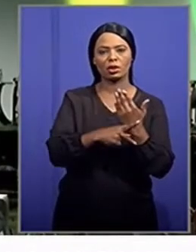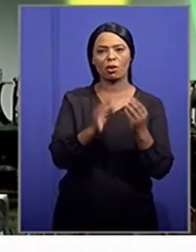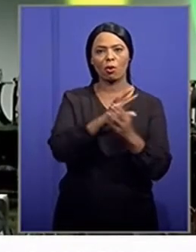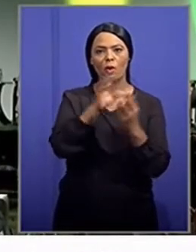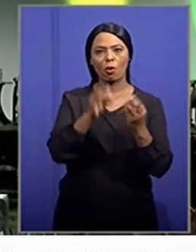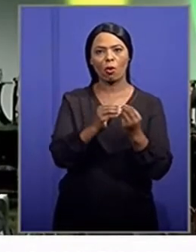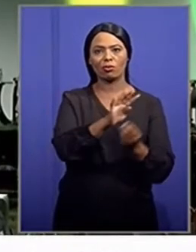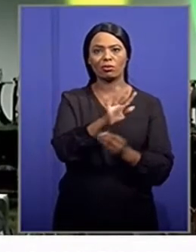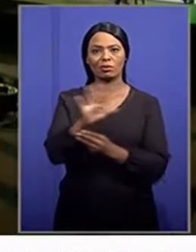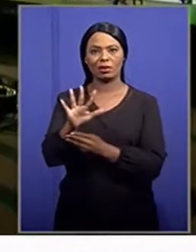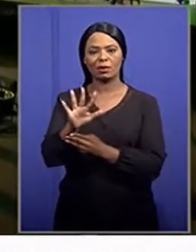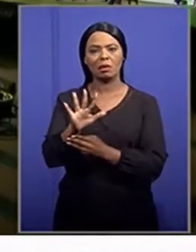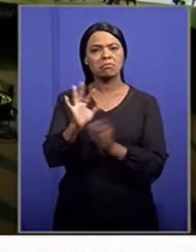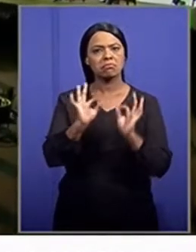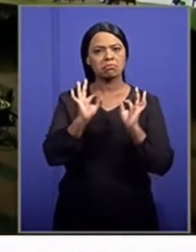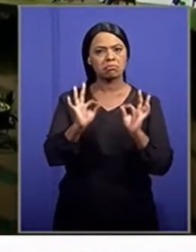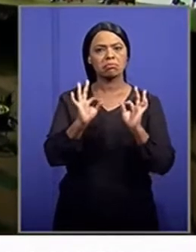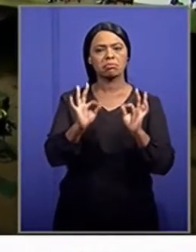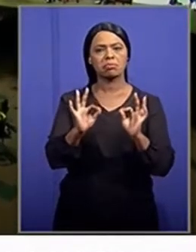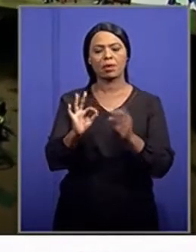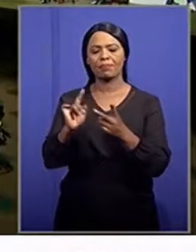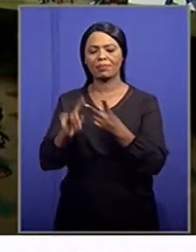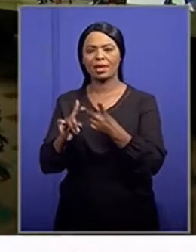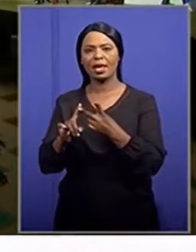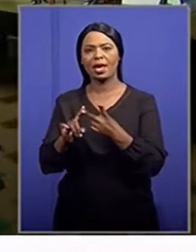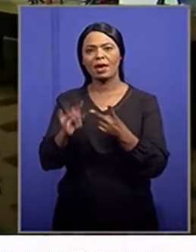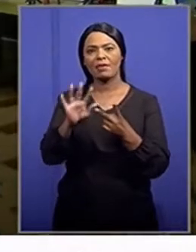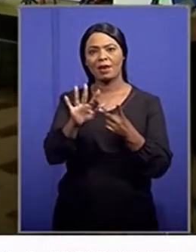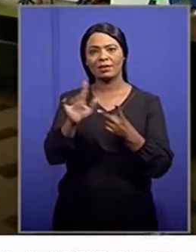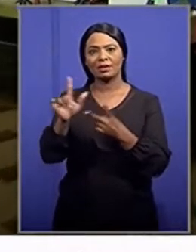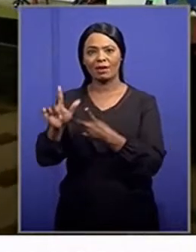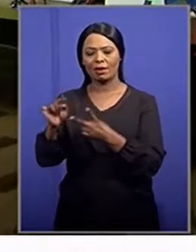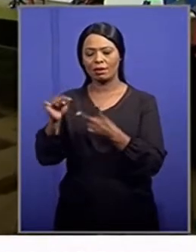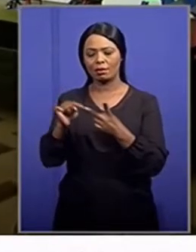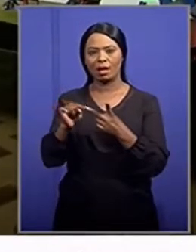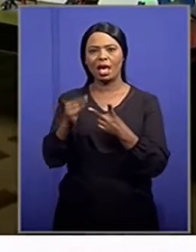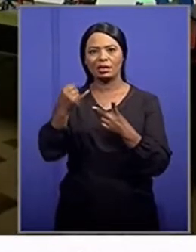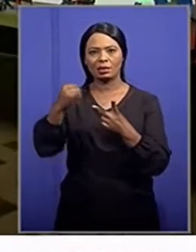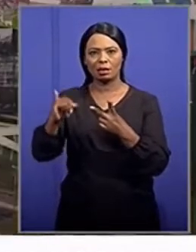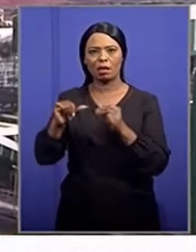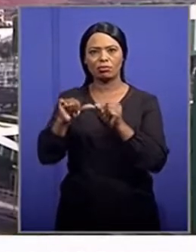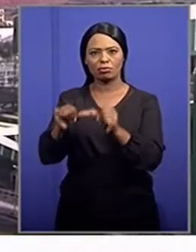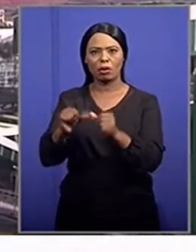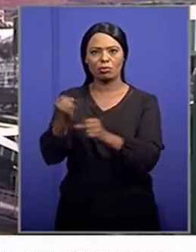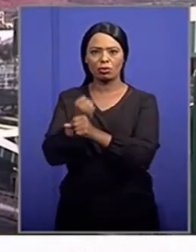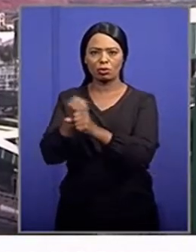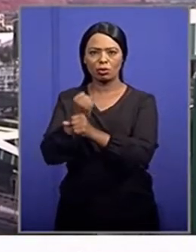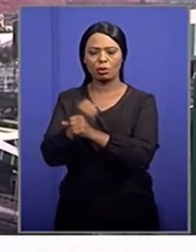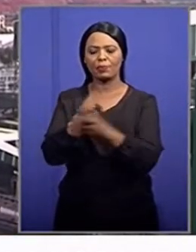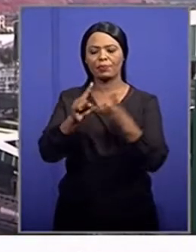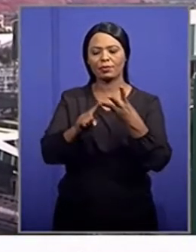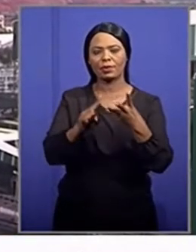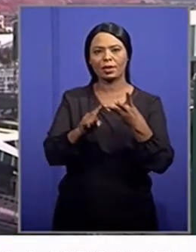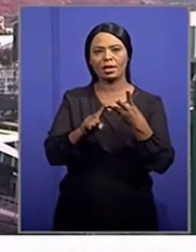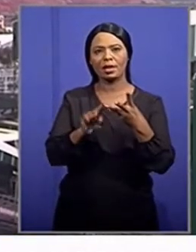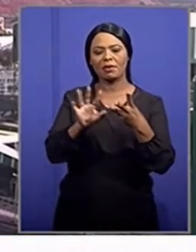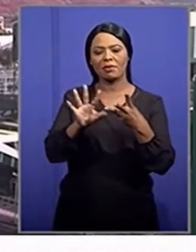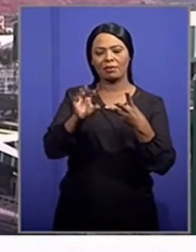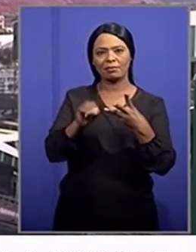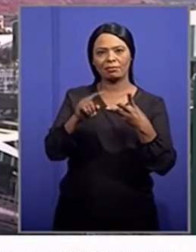45 di se di phethetswe, tse 57 di santse di tswela pele ha tse 15 di